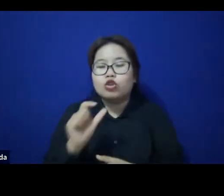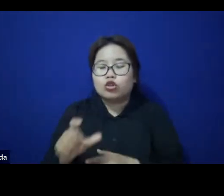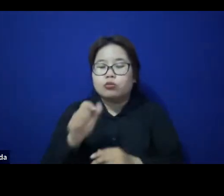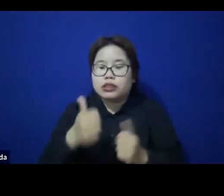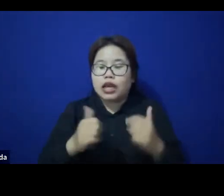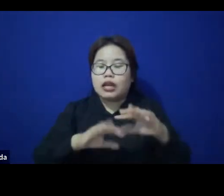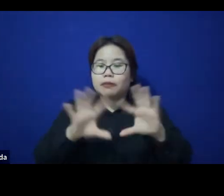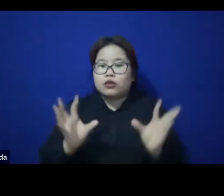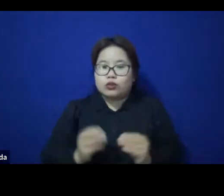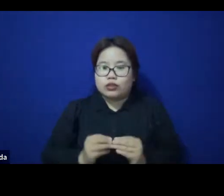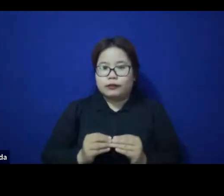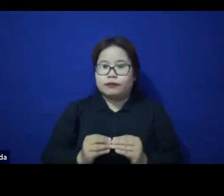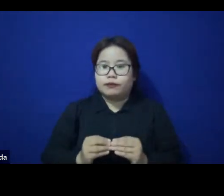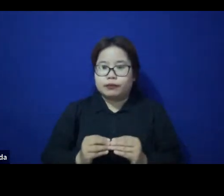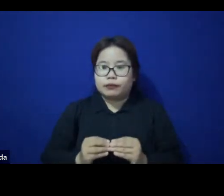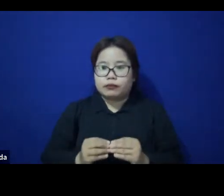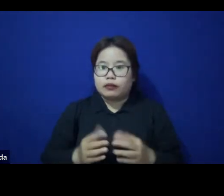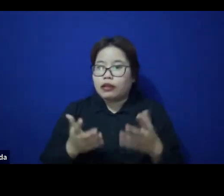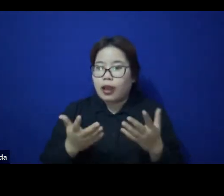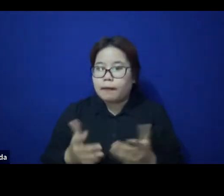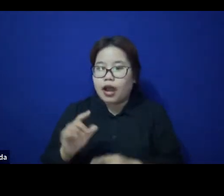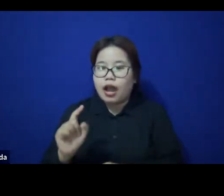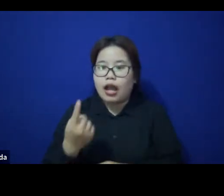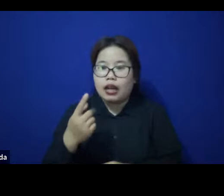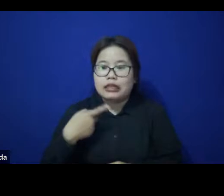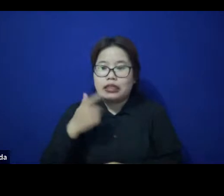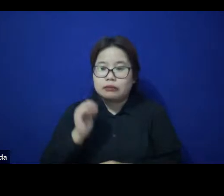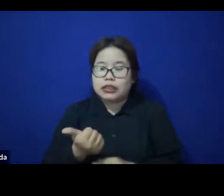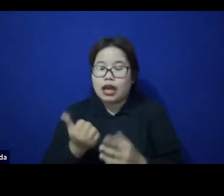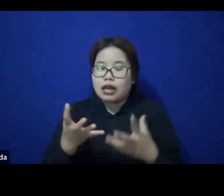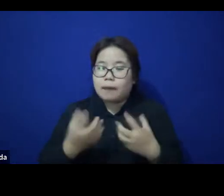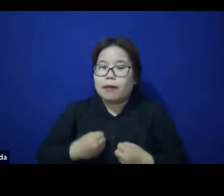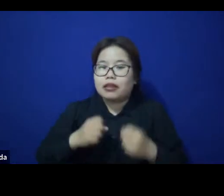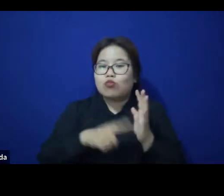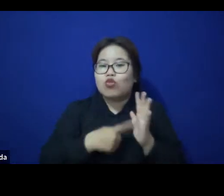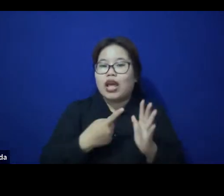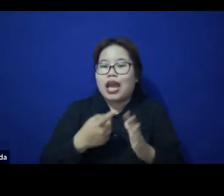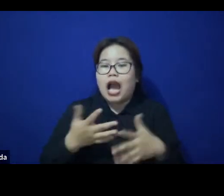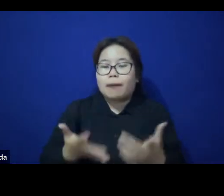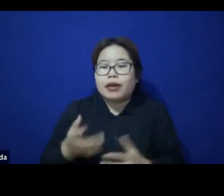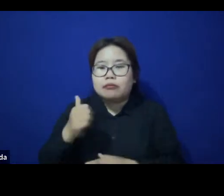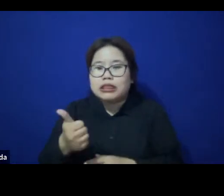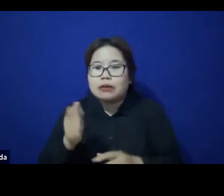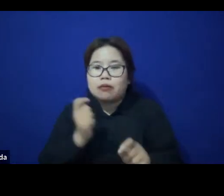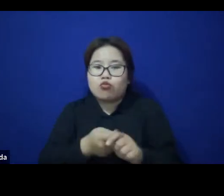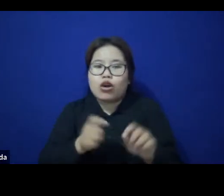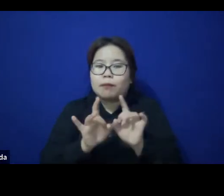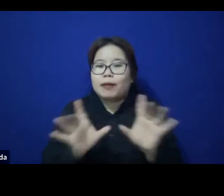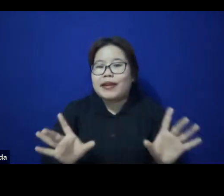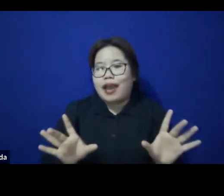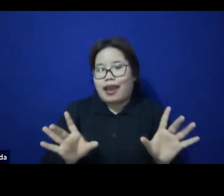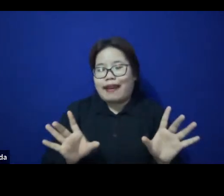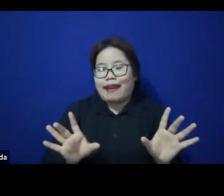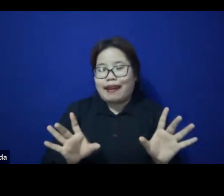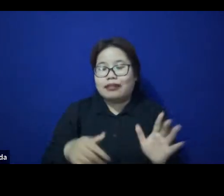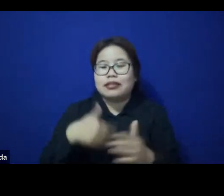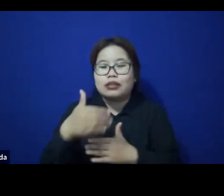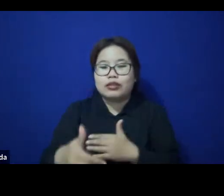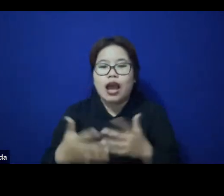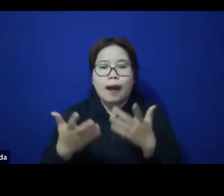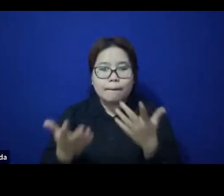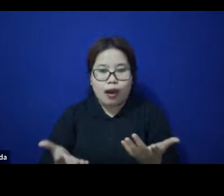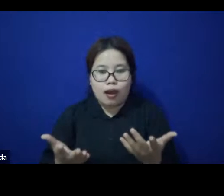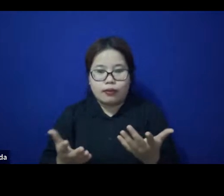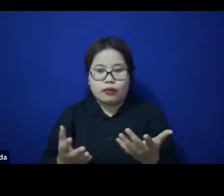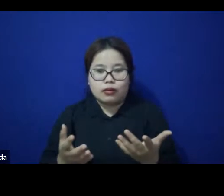things we start with? What can make a difference? And, you know, your views, you know,